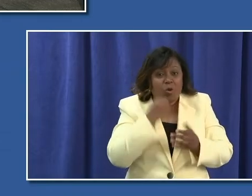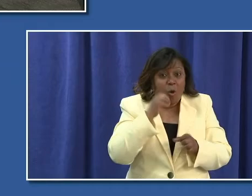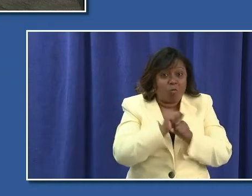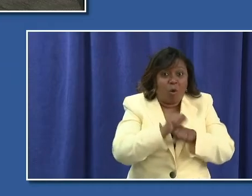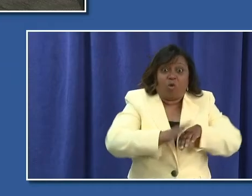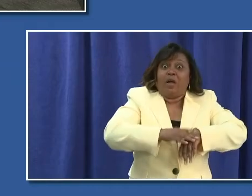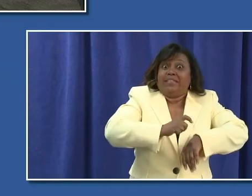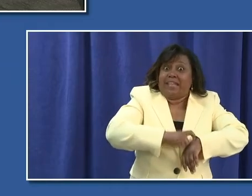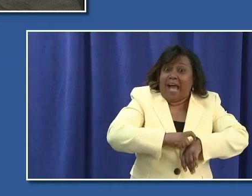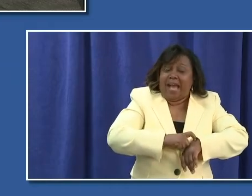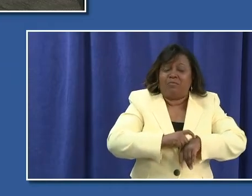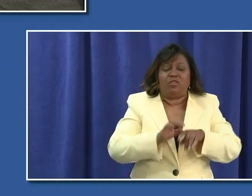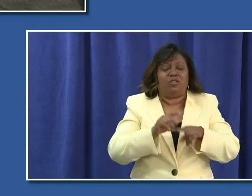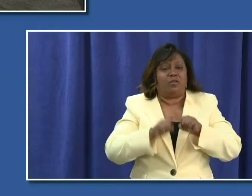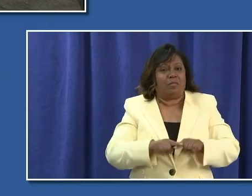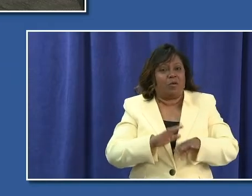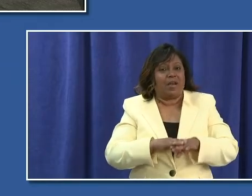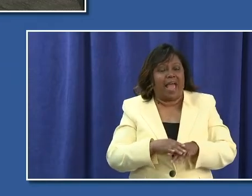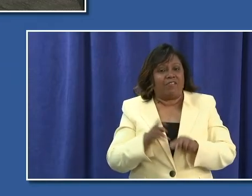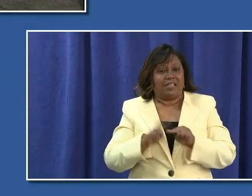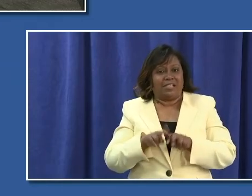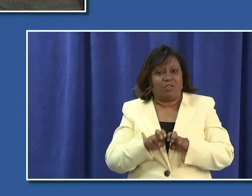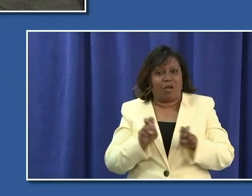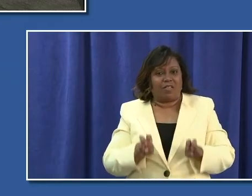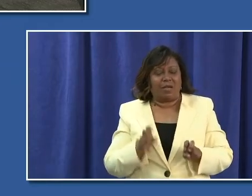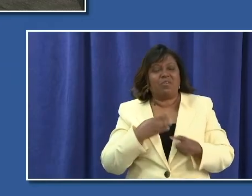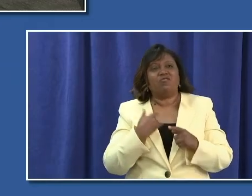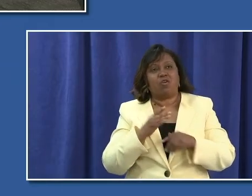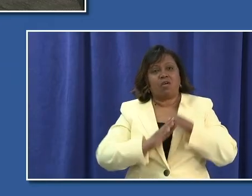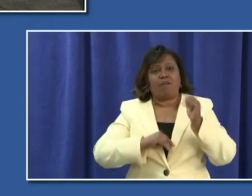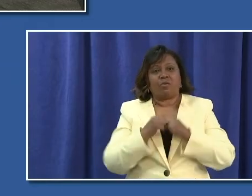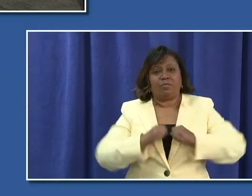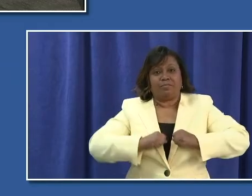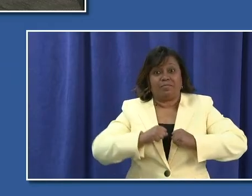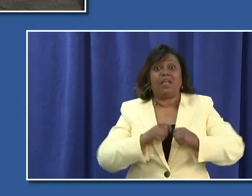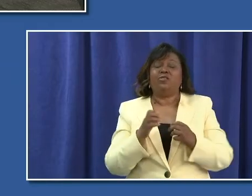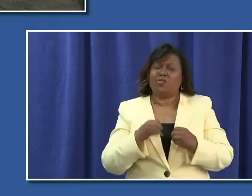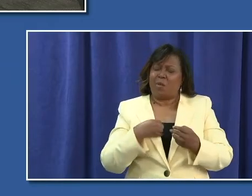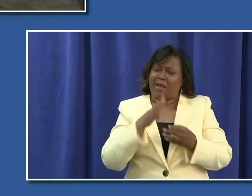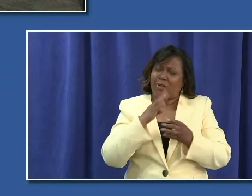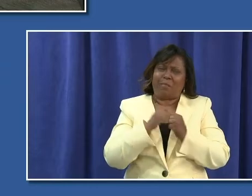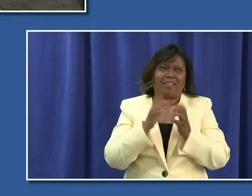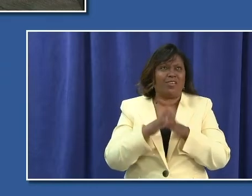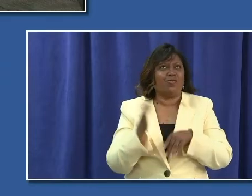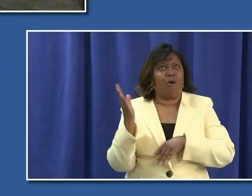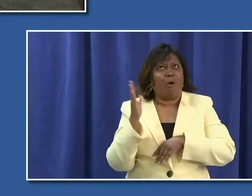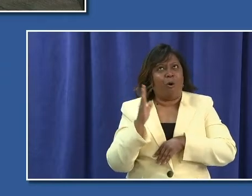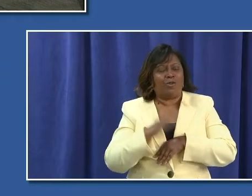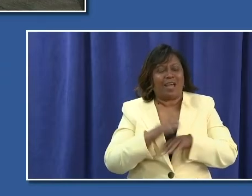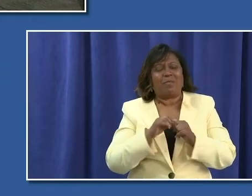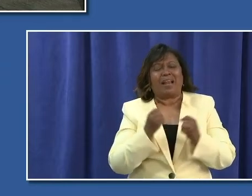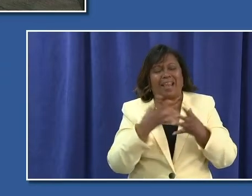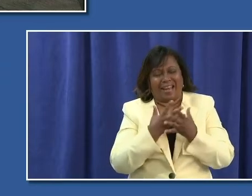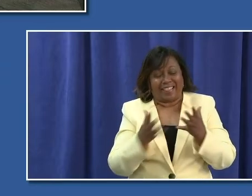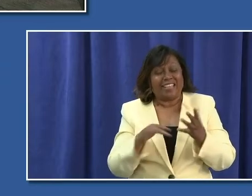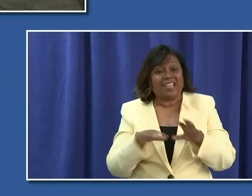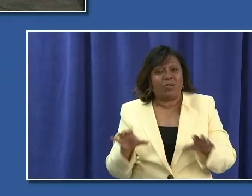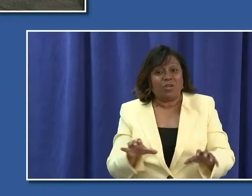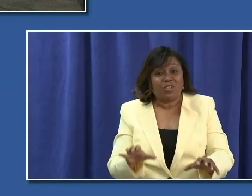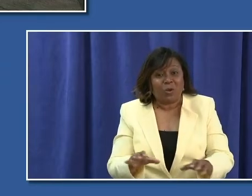work on time, and you can count on having a seat on that bus where you feel comfortable. So I could talk about this all day, but there's a lot of things that we're